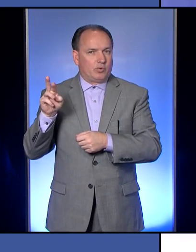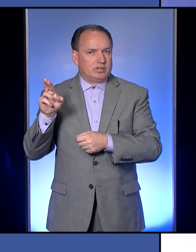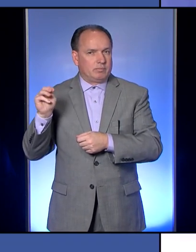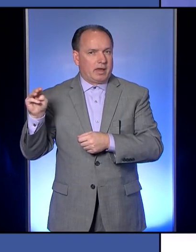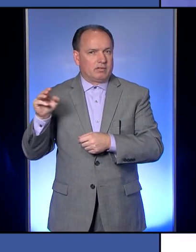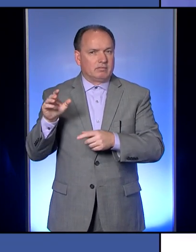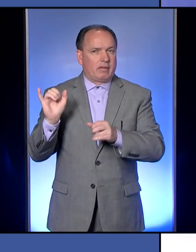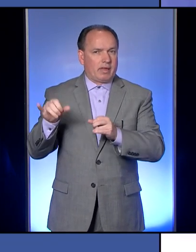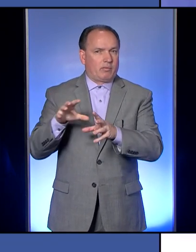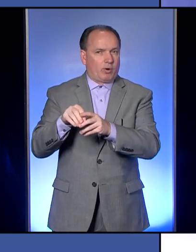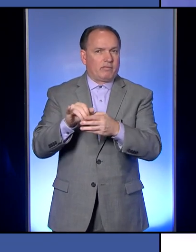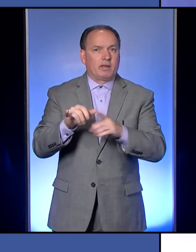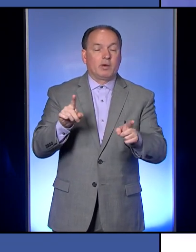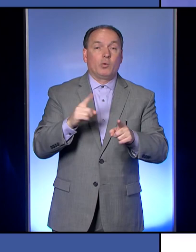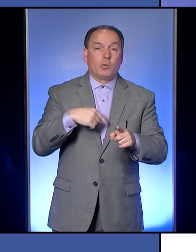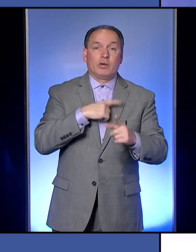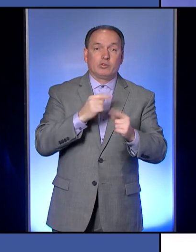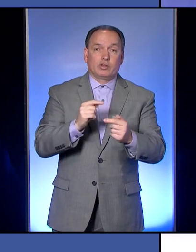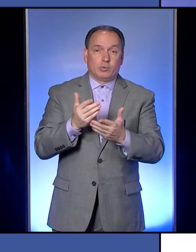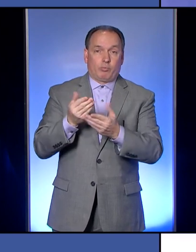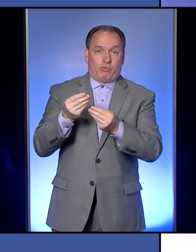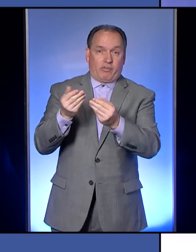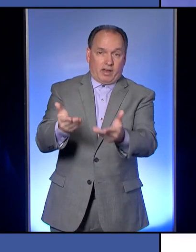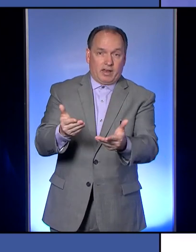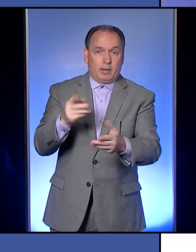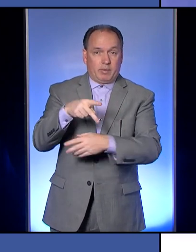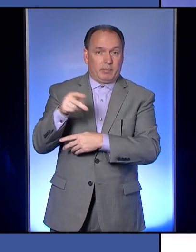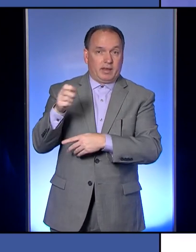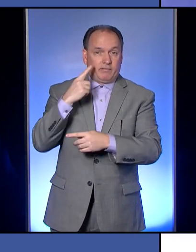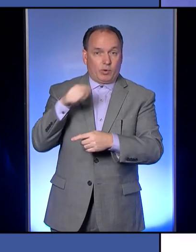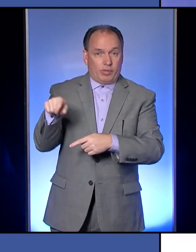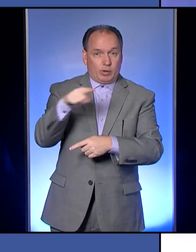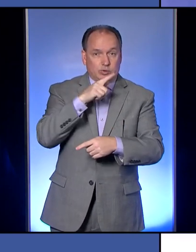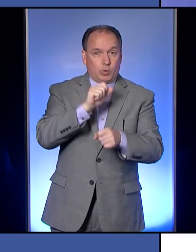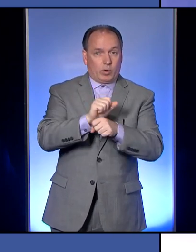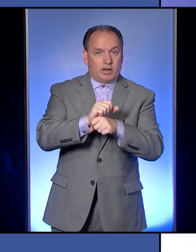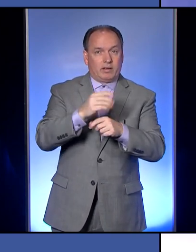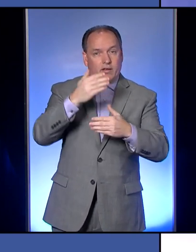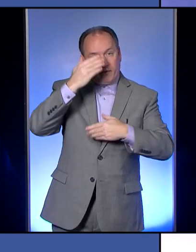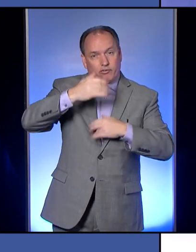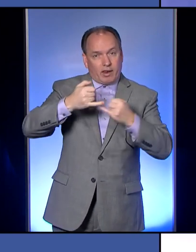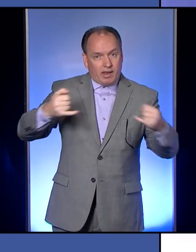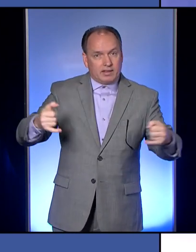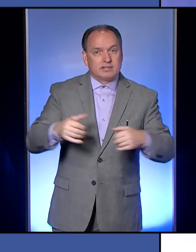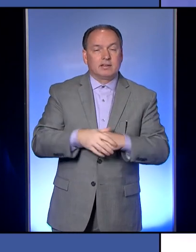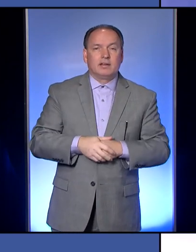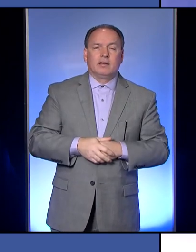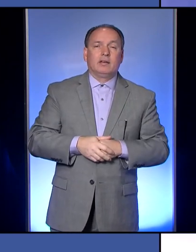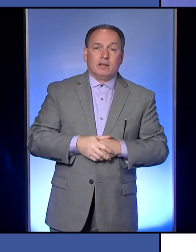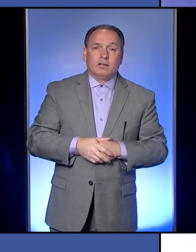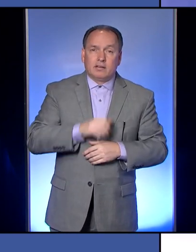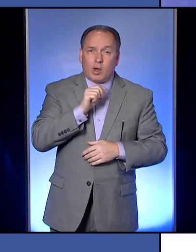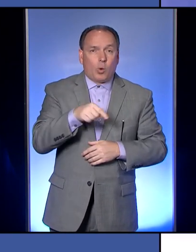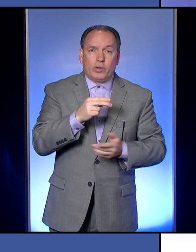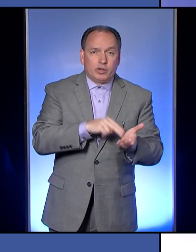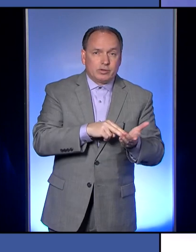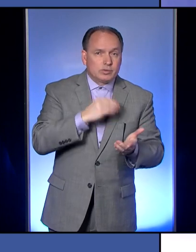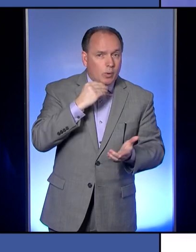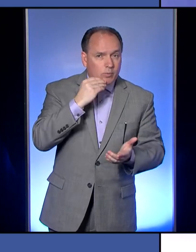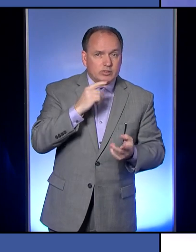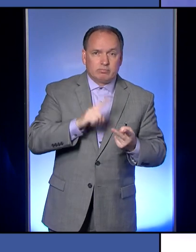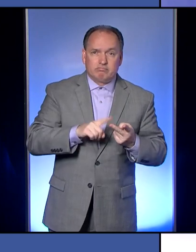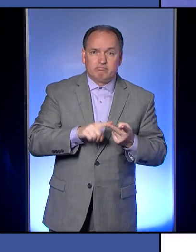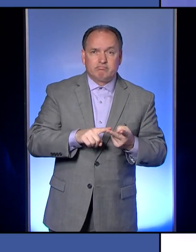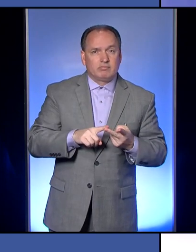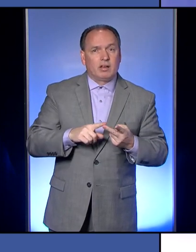there trying to get PPE into the hands of those people who are on the front lines. Not only nursing homes, but we have a